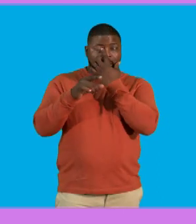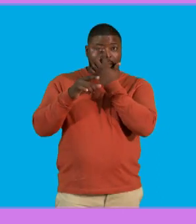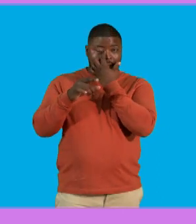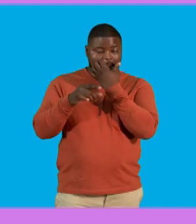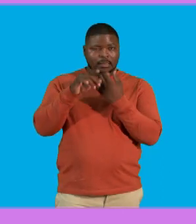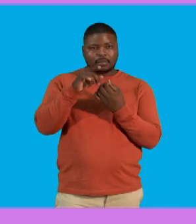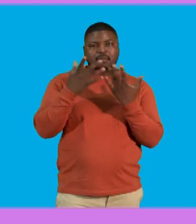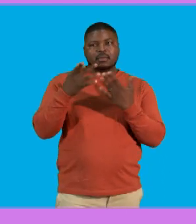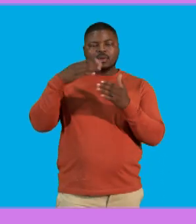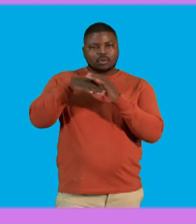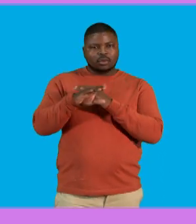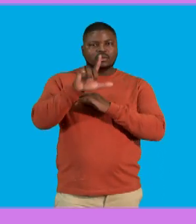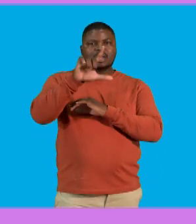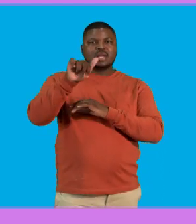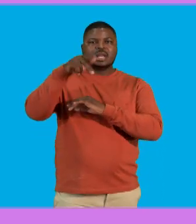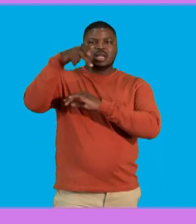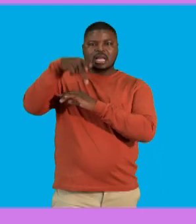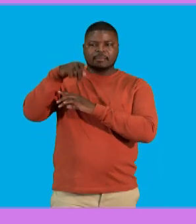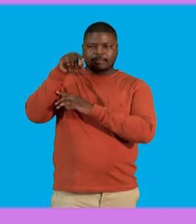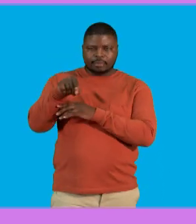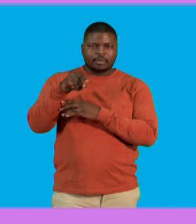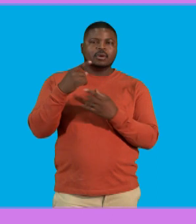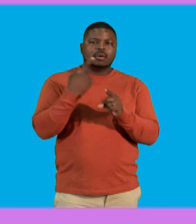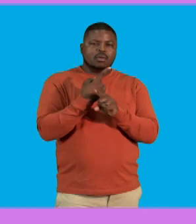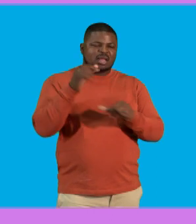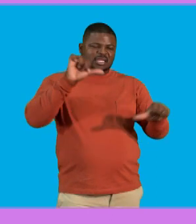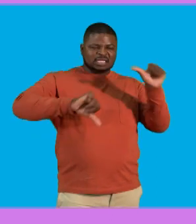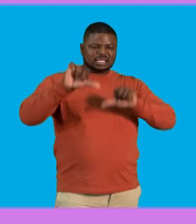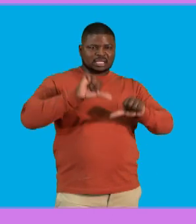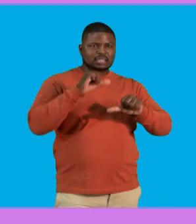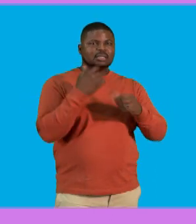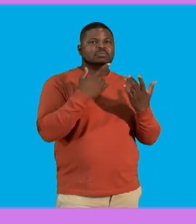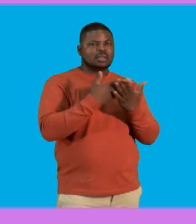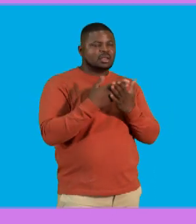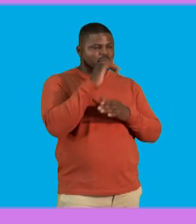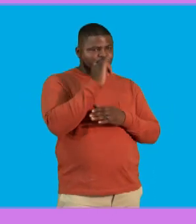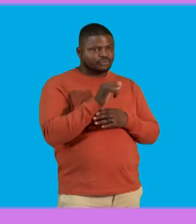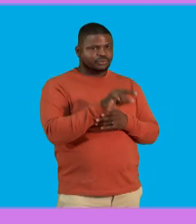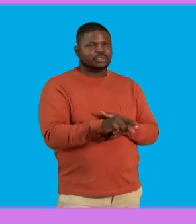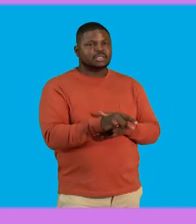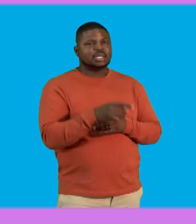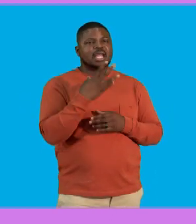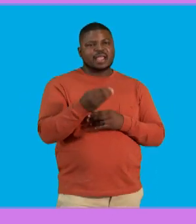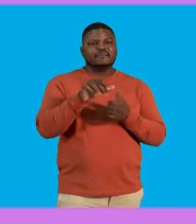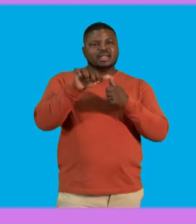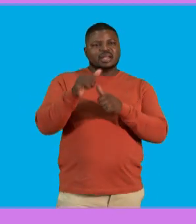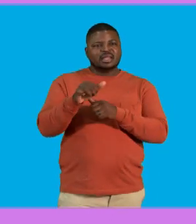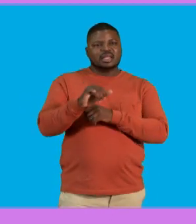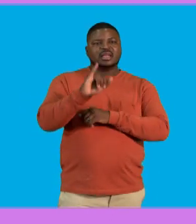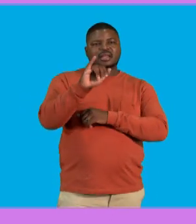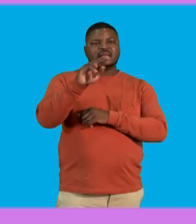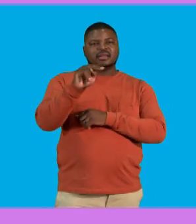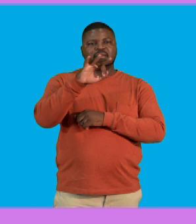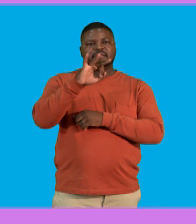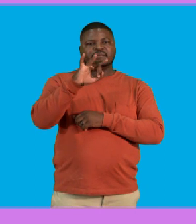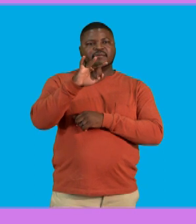something, so they want to check the boiling point of something, so they will use that mercury temperature. Then we've got the infrared thermometer.